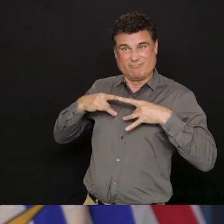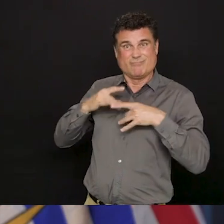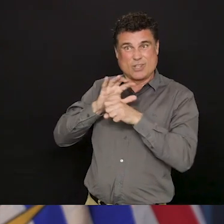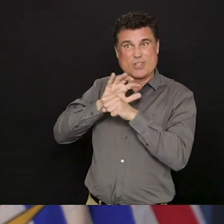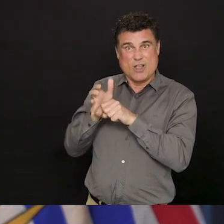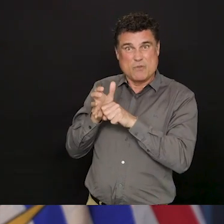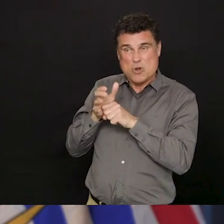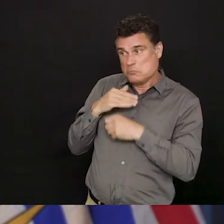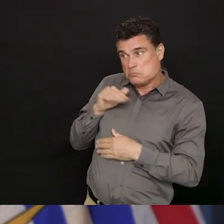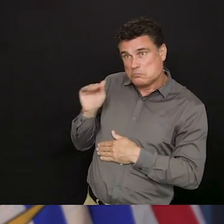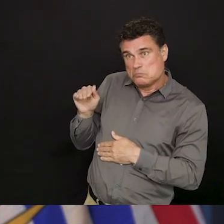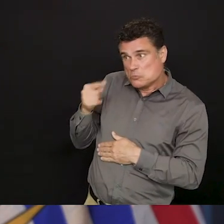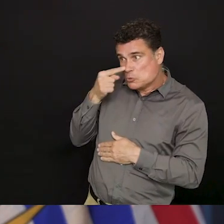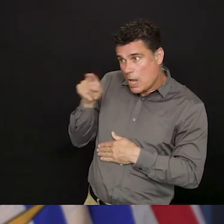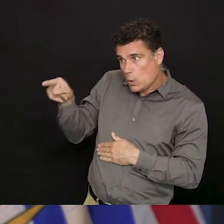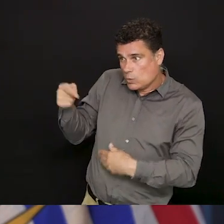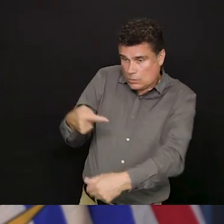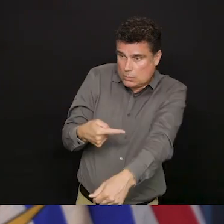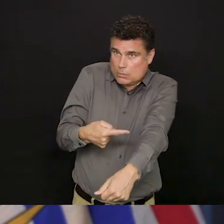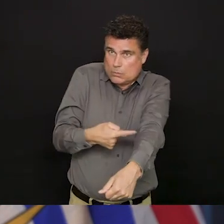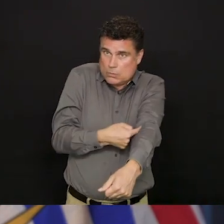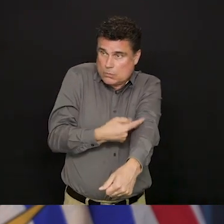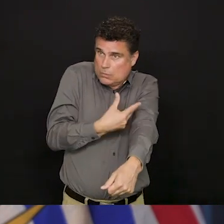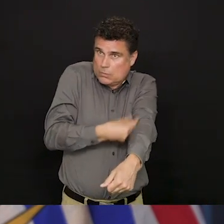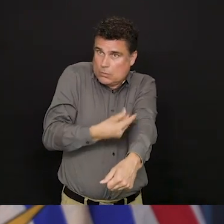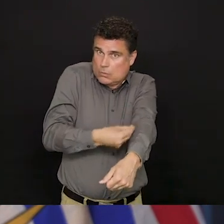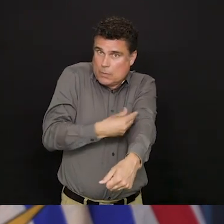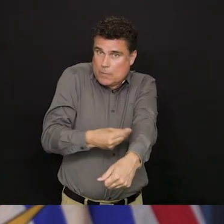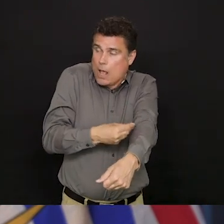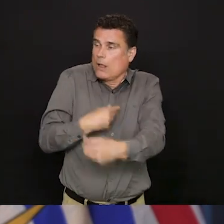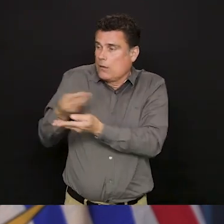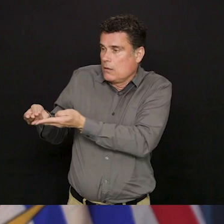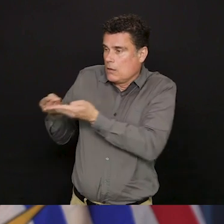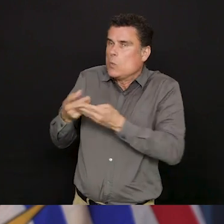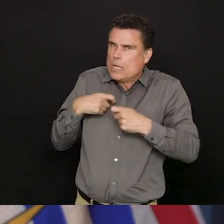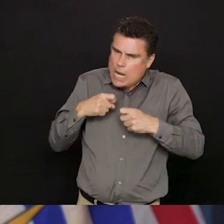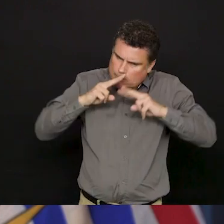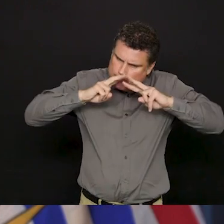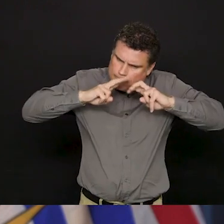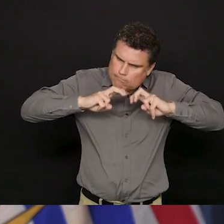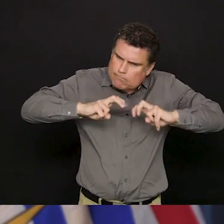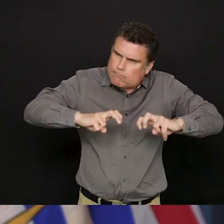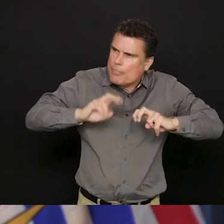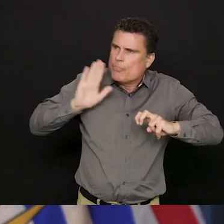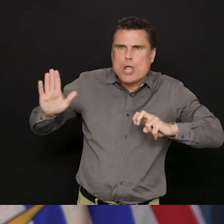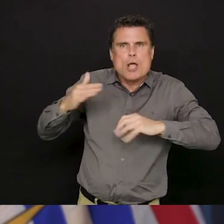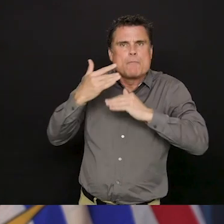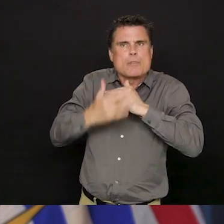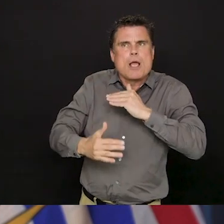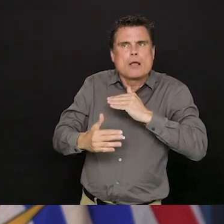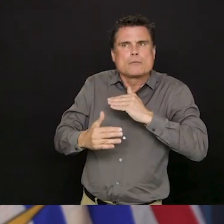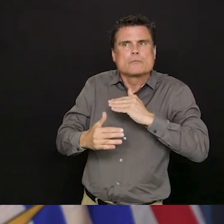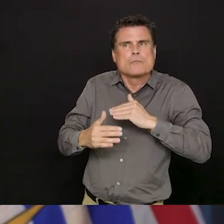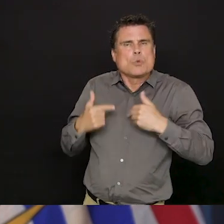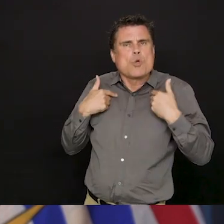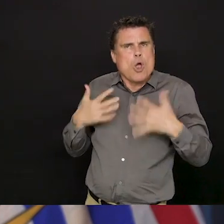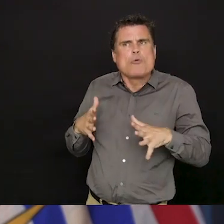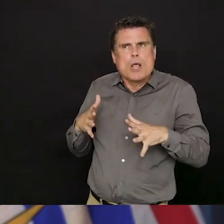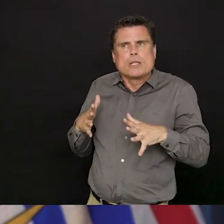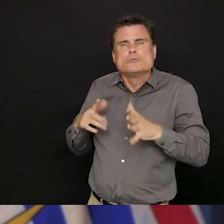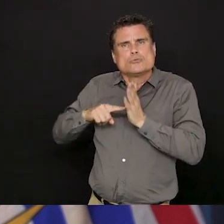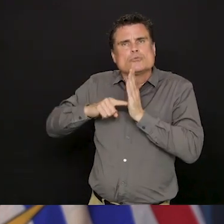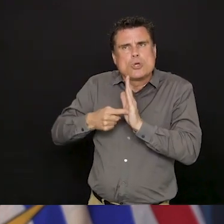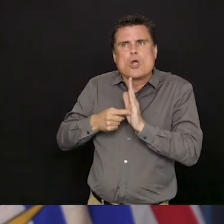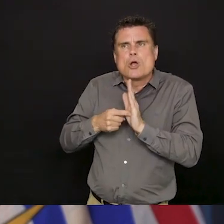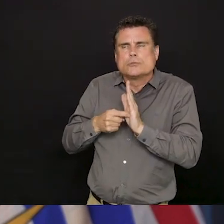So that work is ongoing. I'm hopeful that we'll have a valid test that we can use, as we've mentioned before, to have a